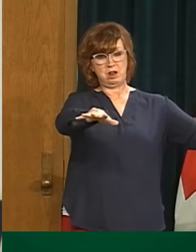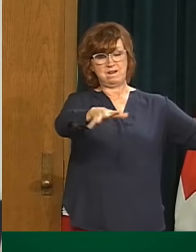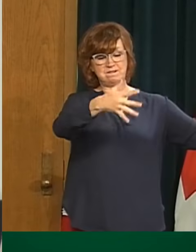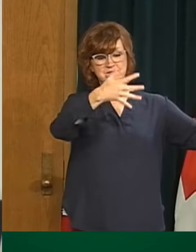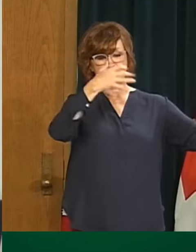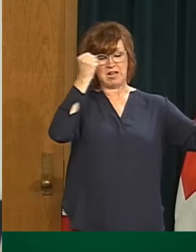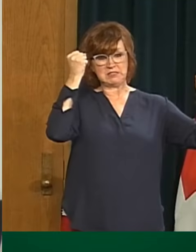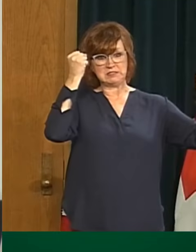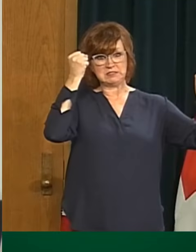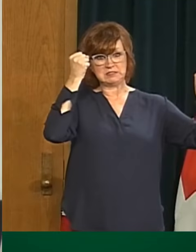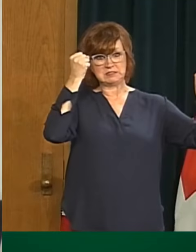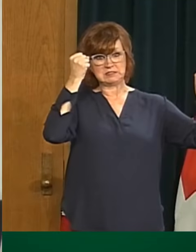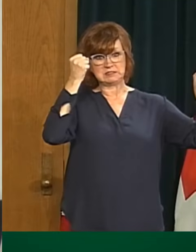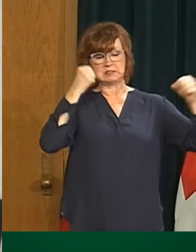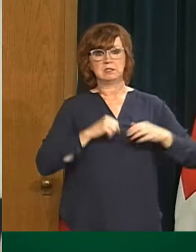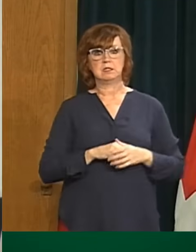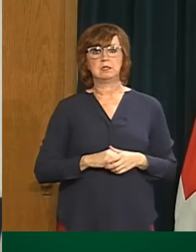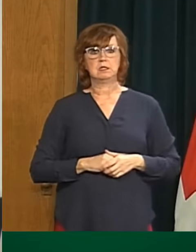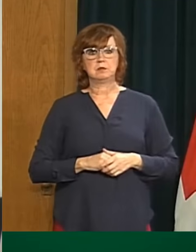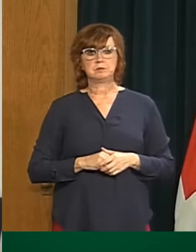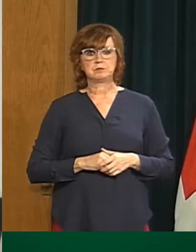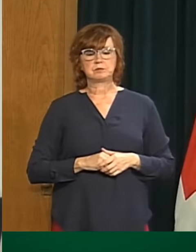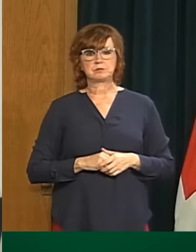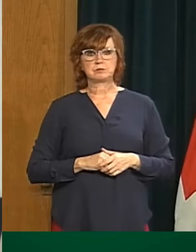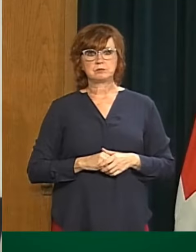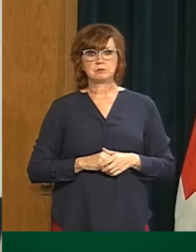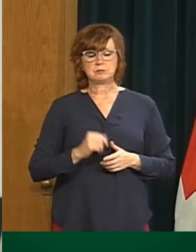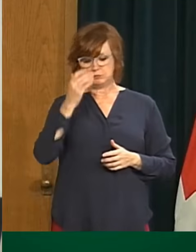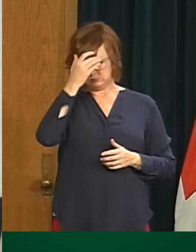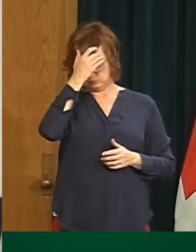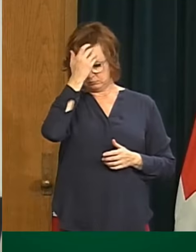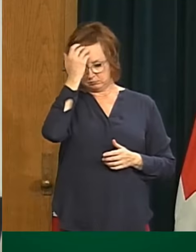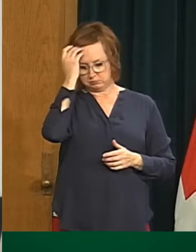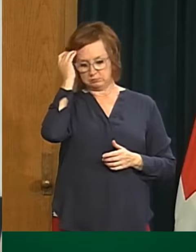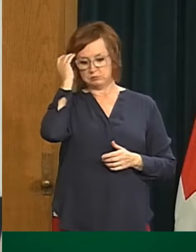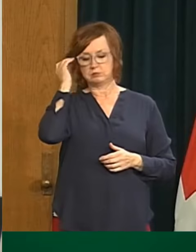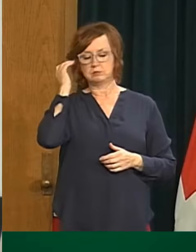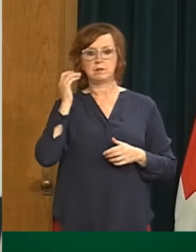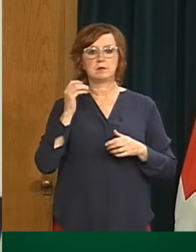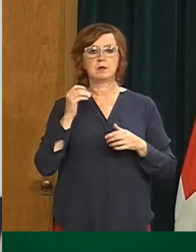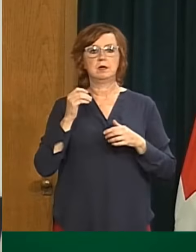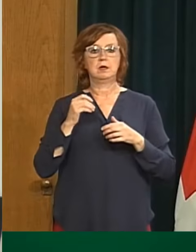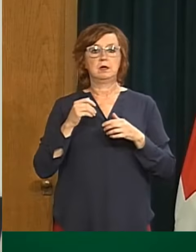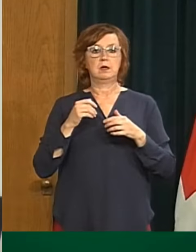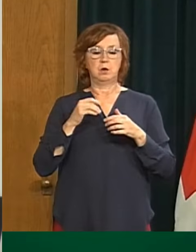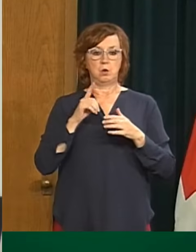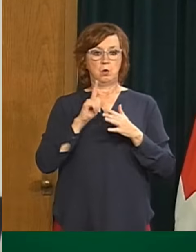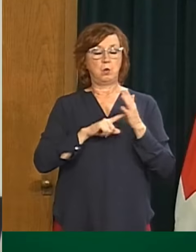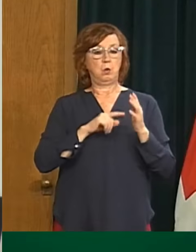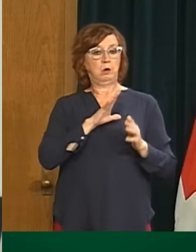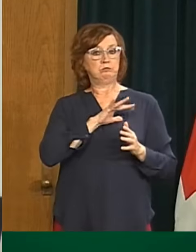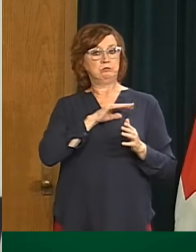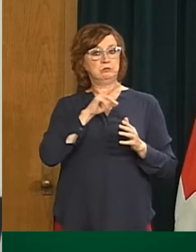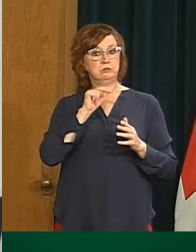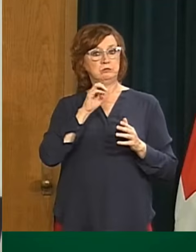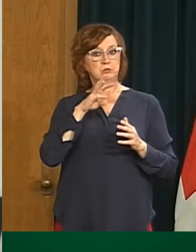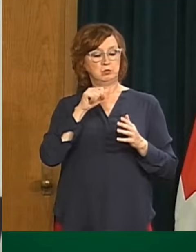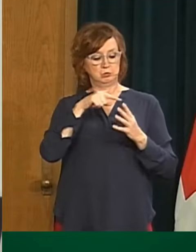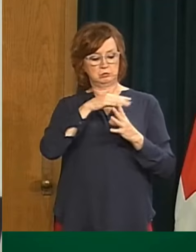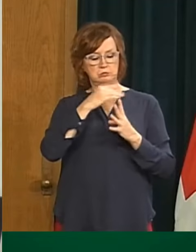positive thing is that we are able to proceed with reopening because things remain